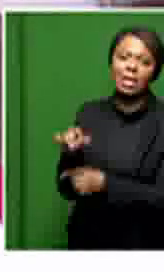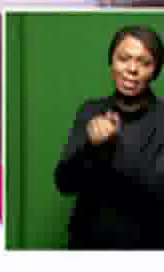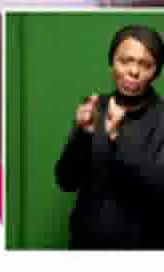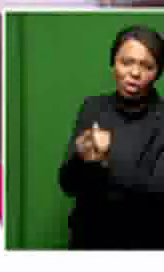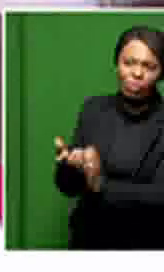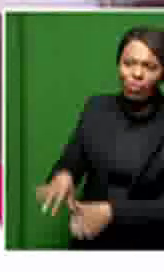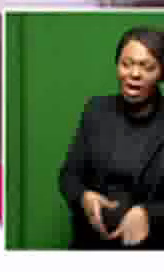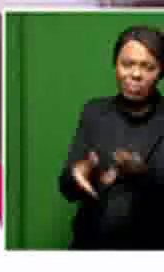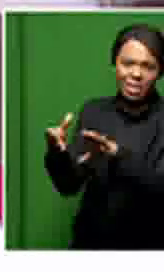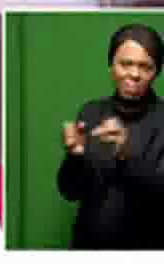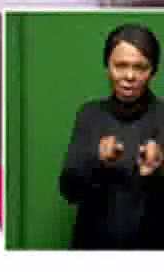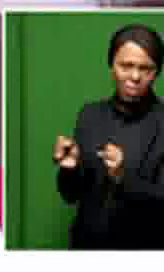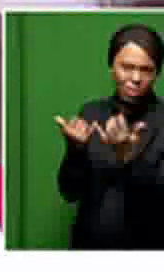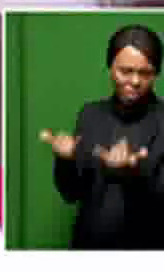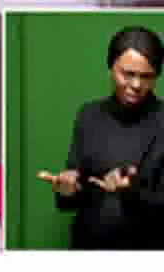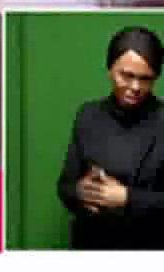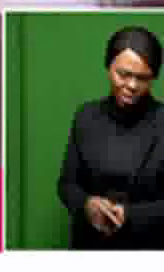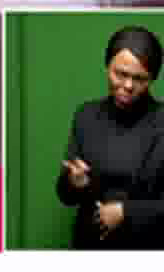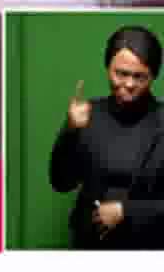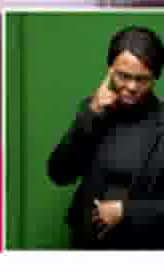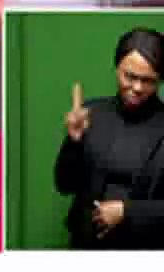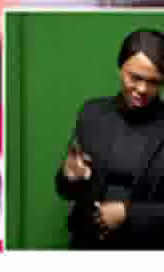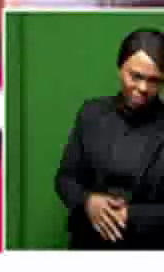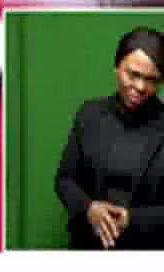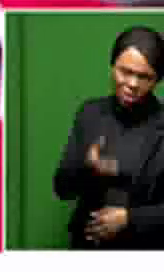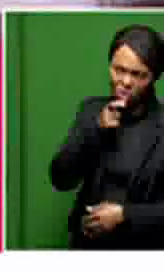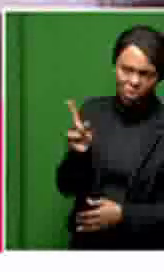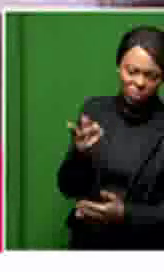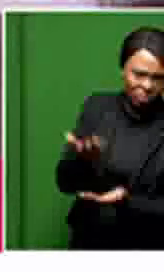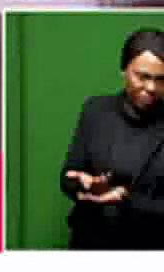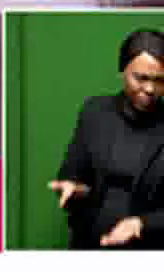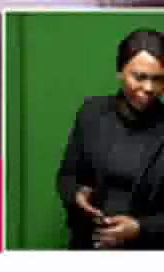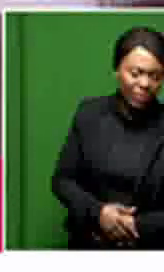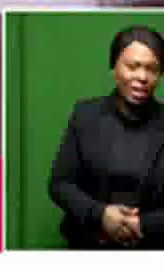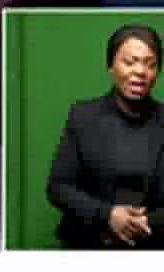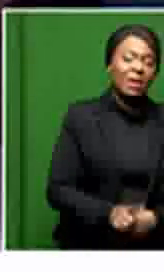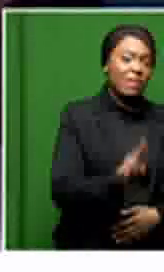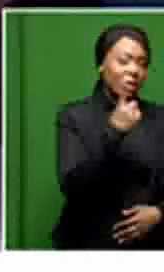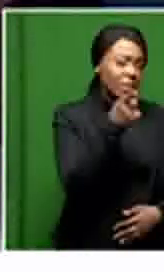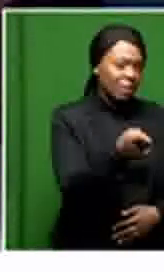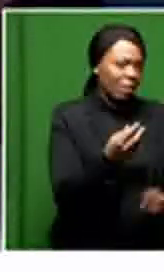So what's your take on this? Well, this is the thing. Firstly, racism,